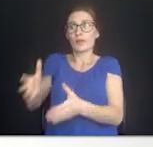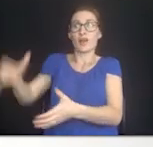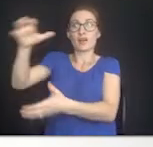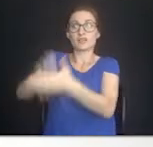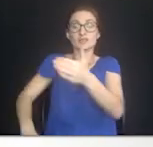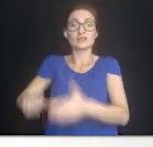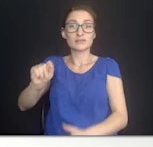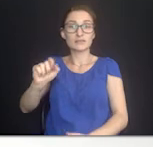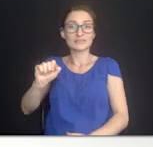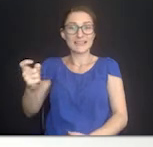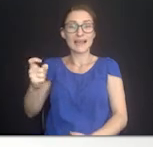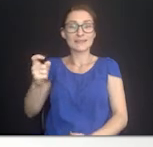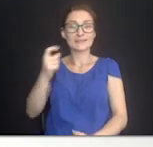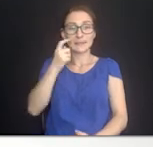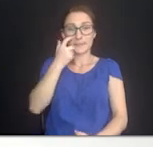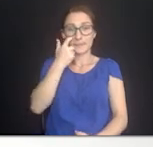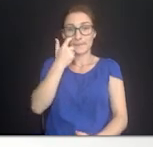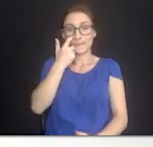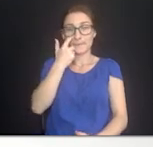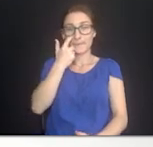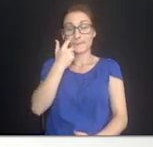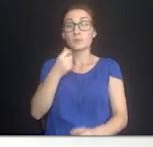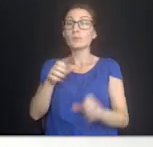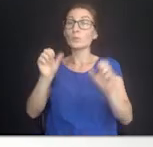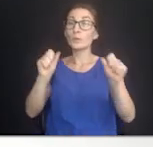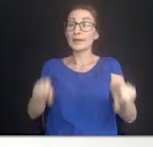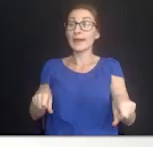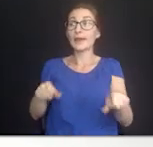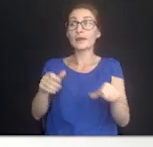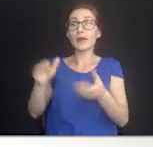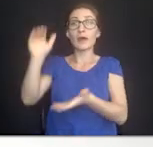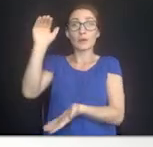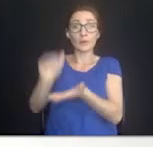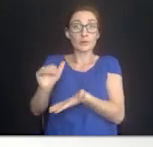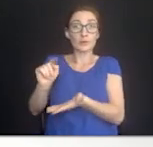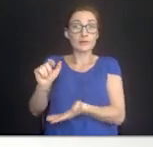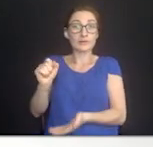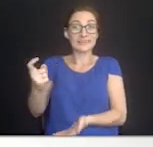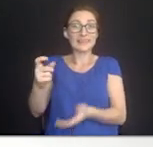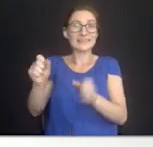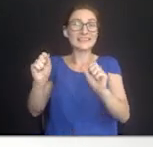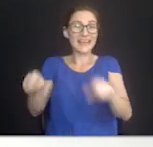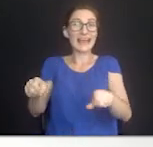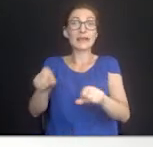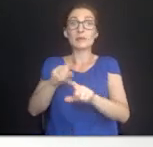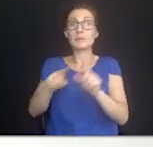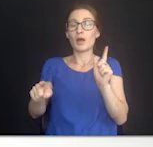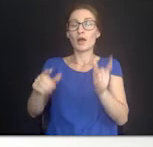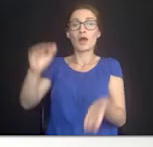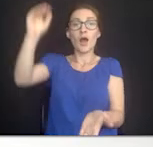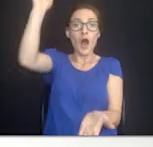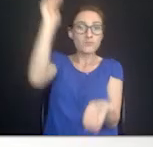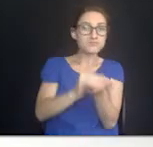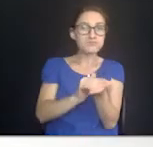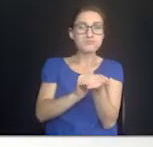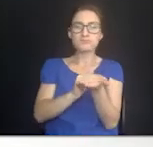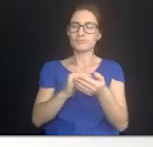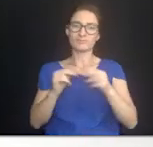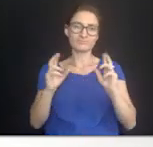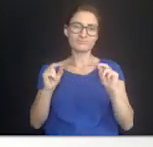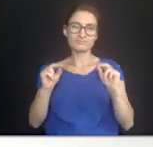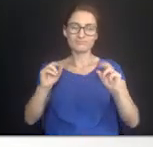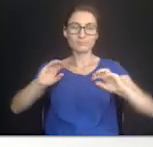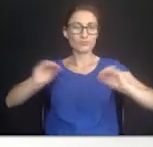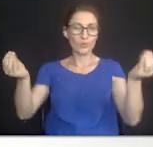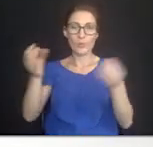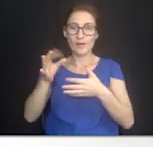against, right? There are some things we can do to try to alleviate the tax, but there's nothing to completely just hide from it in most cases. And that's